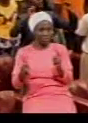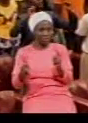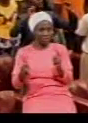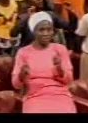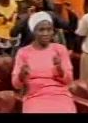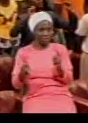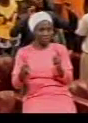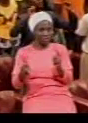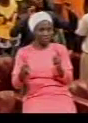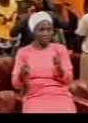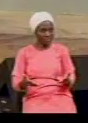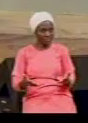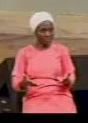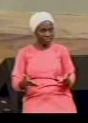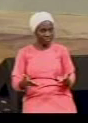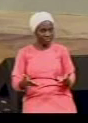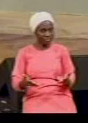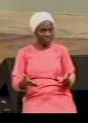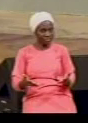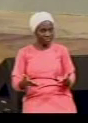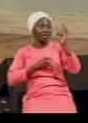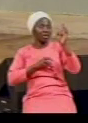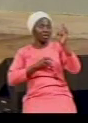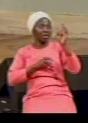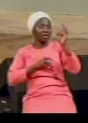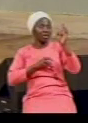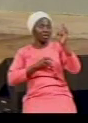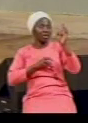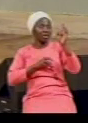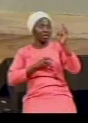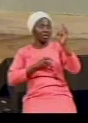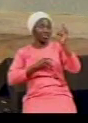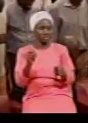As I was with them, so I will be with you.